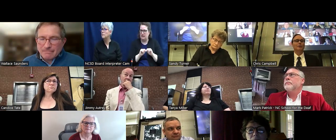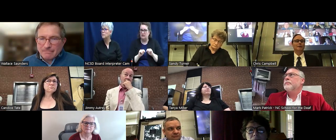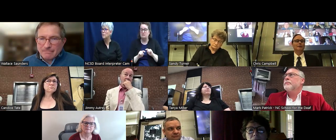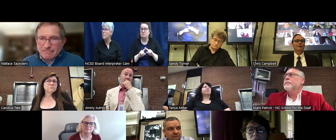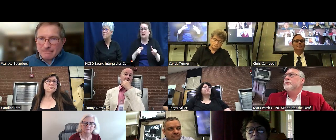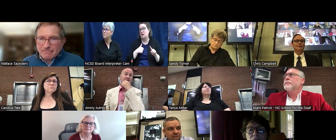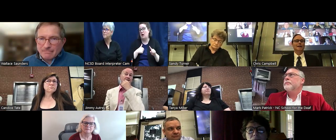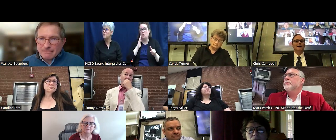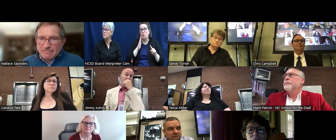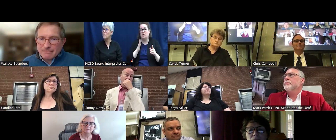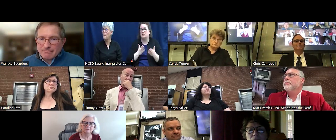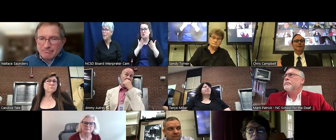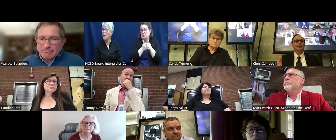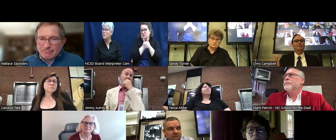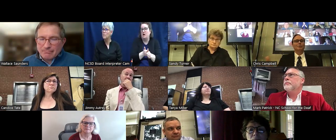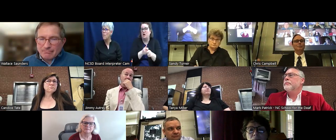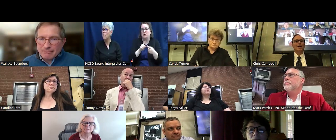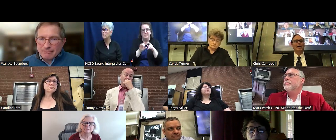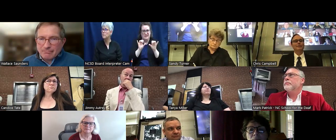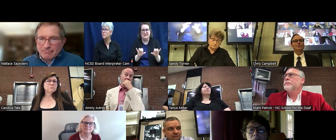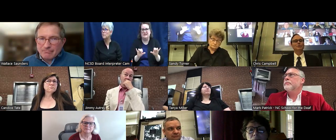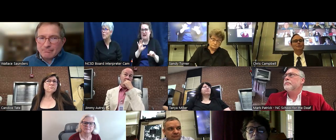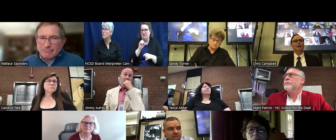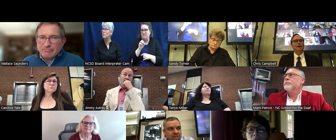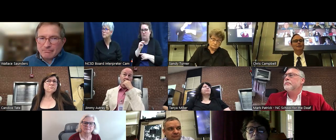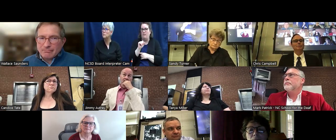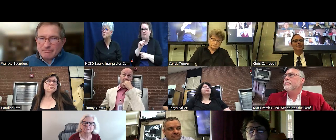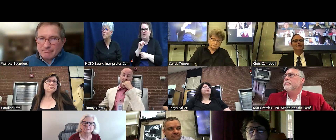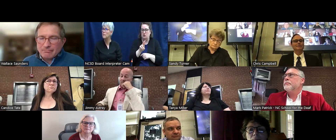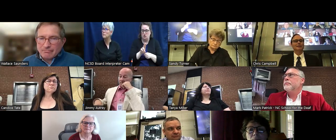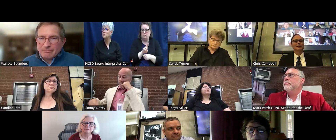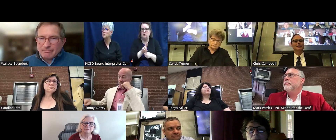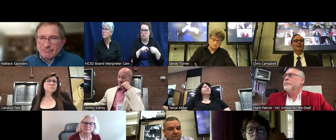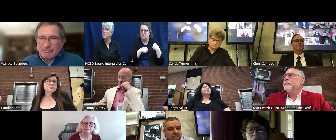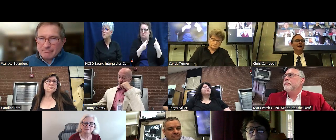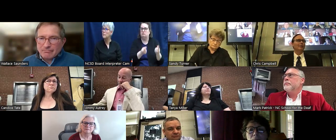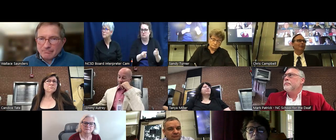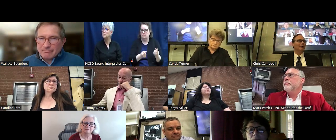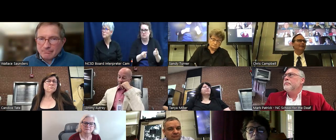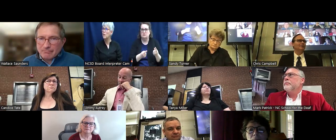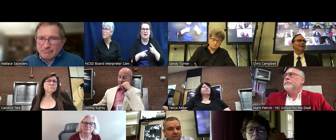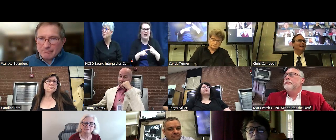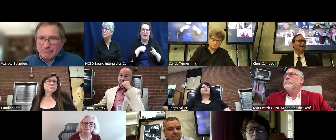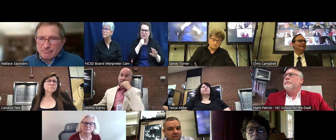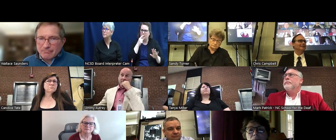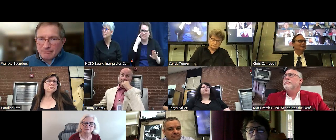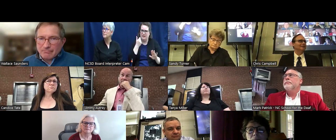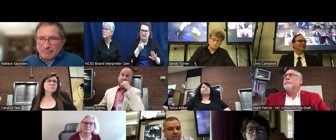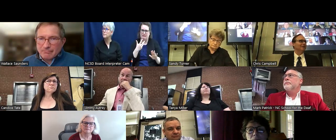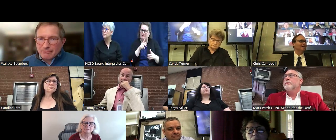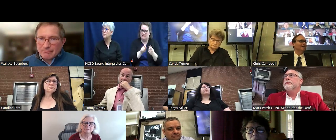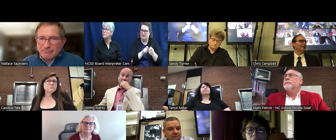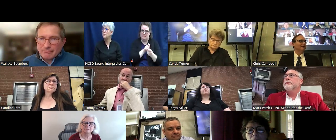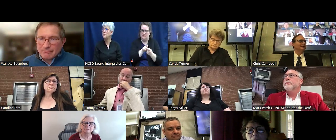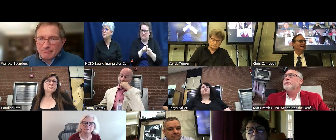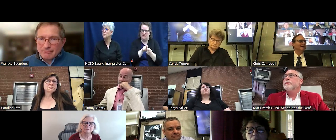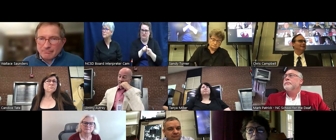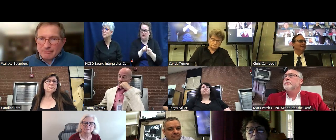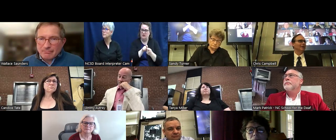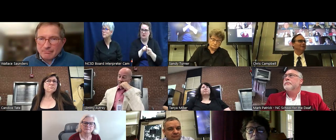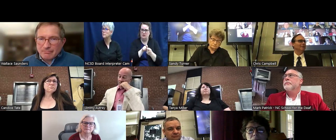follow the same kind of format that you've done previously, but I don't think there's anything specific